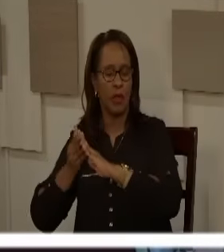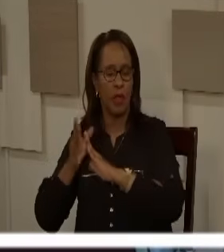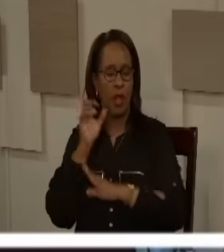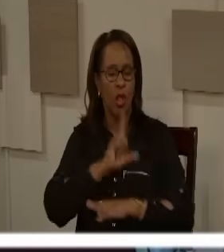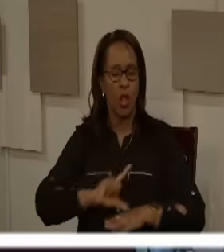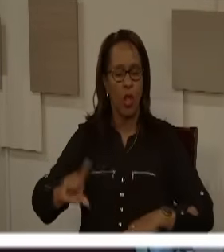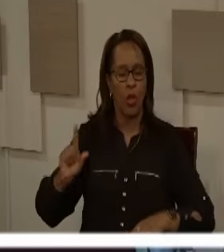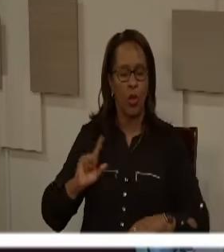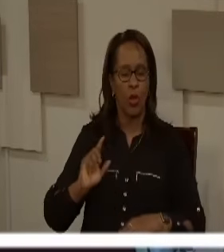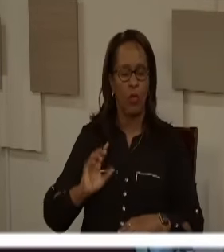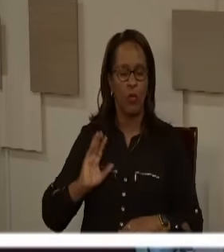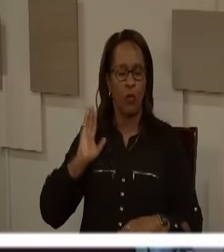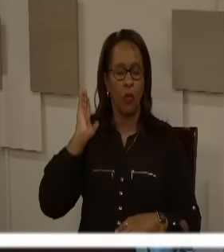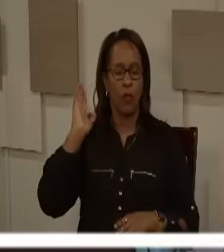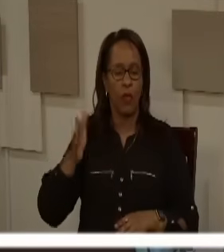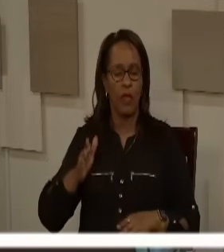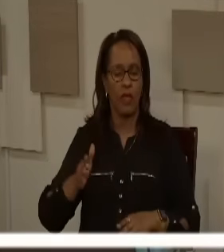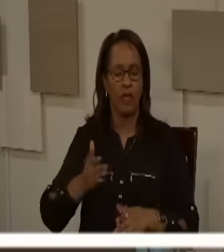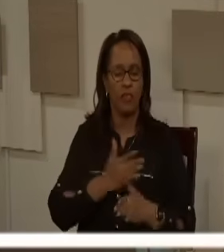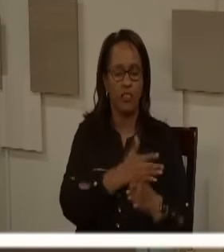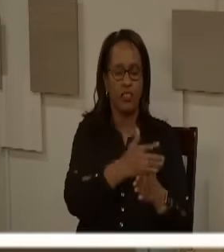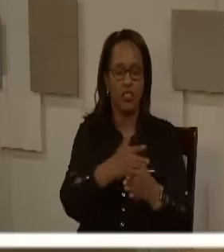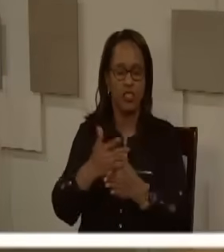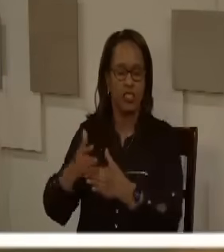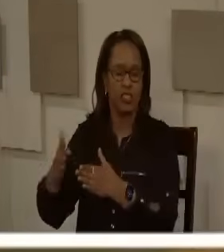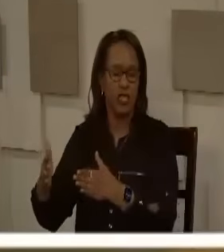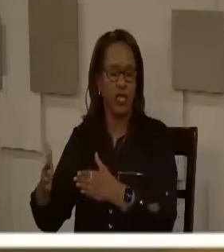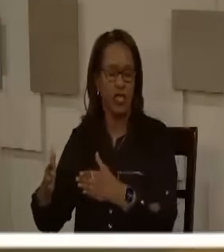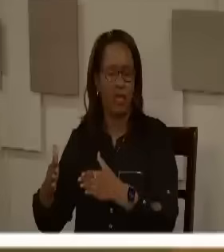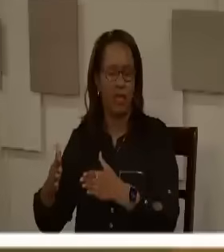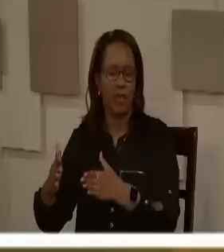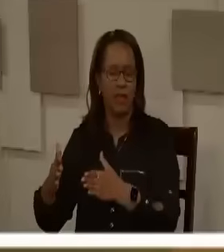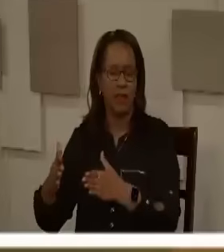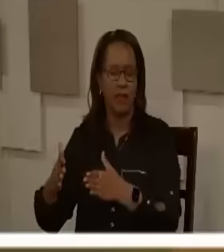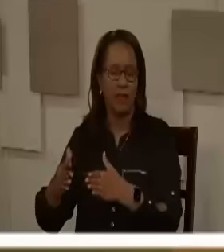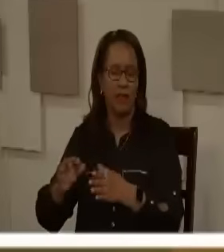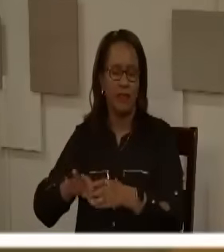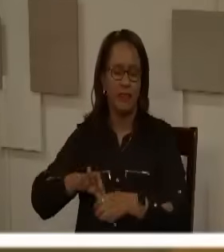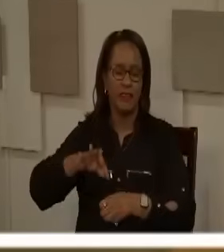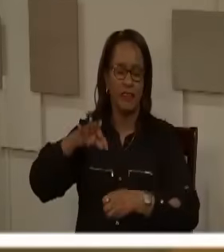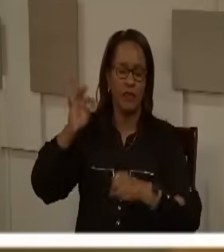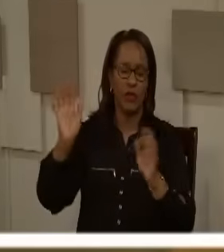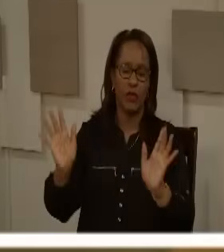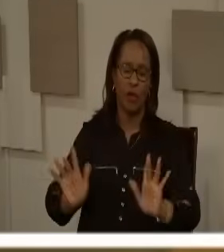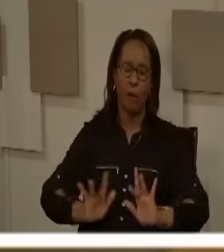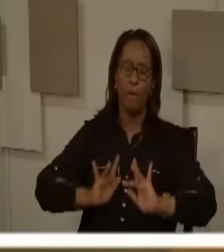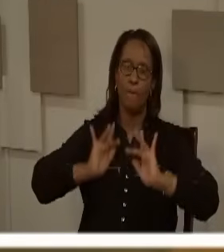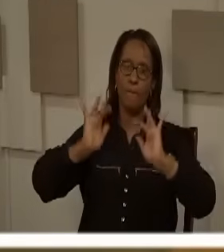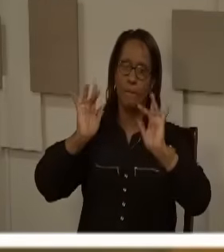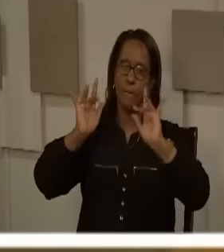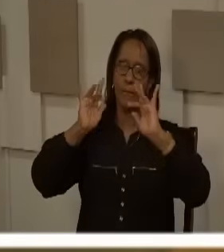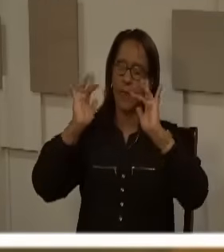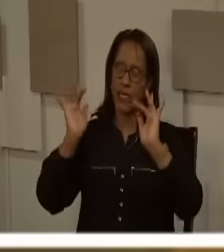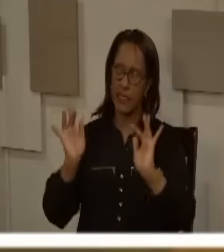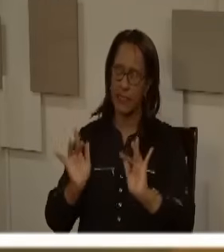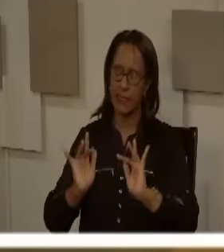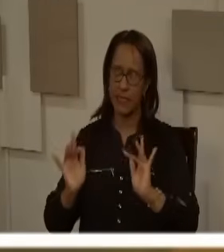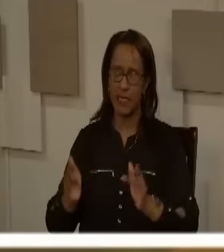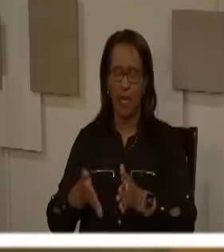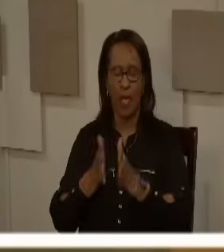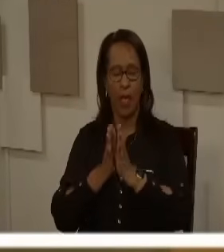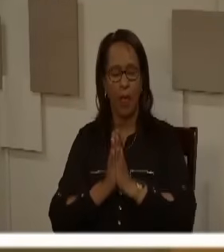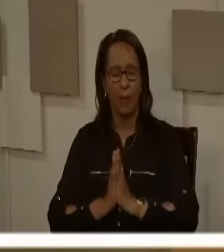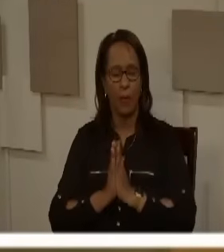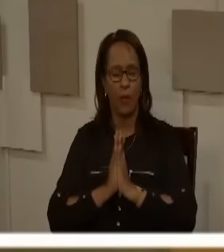is he going to do that? Pour out a spirit of kindness and prayer. That would be compassion and